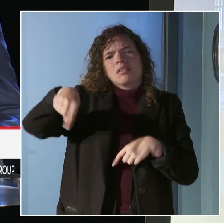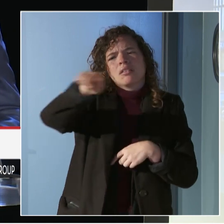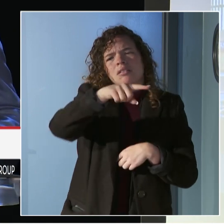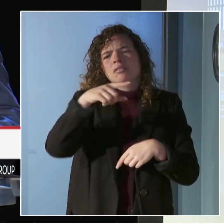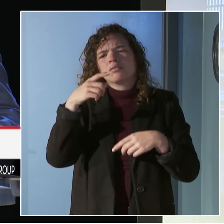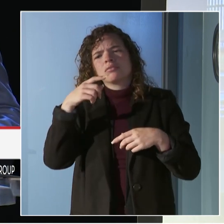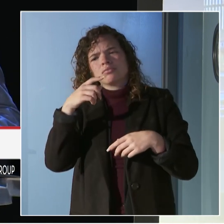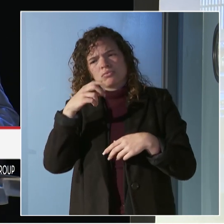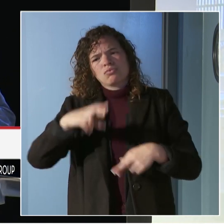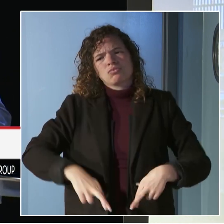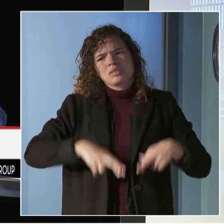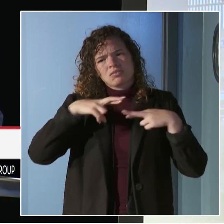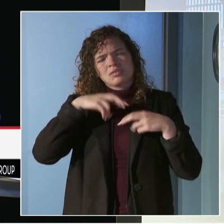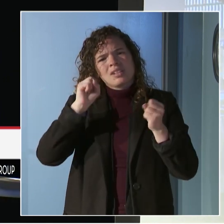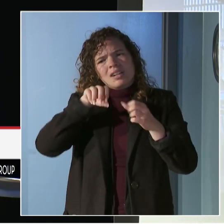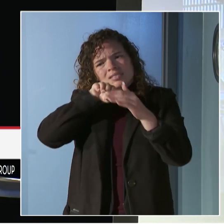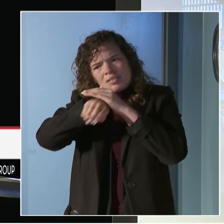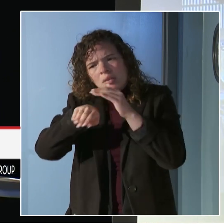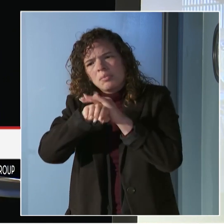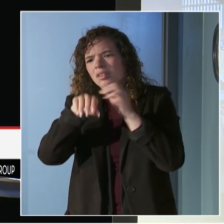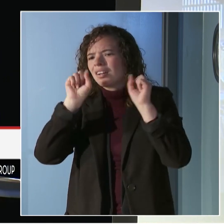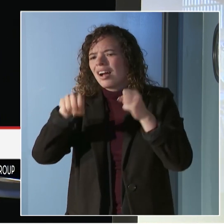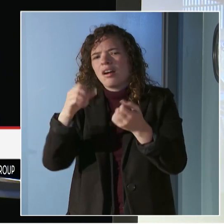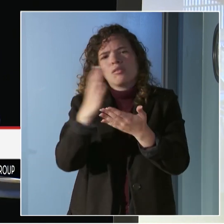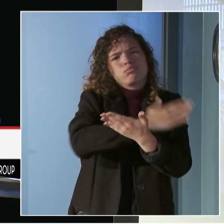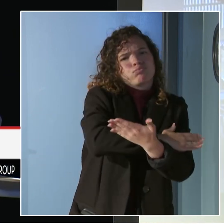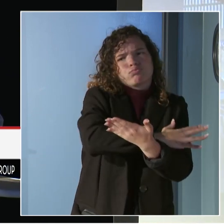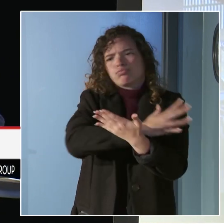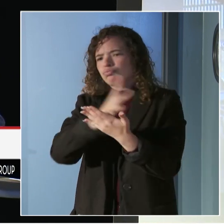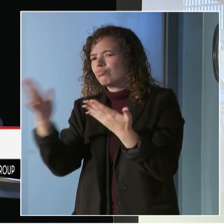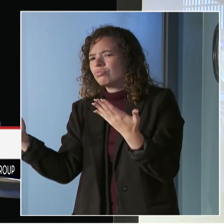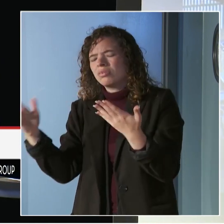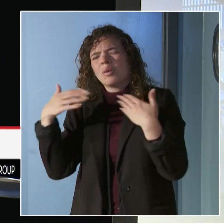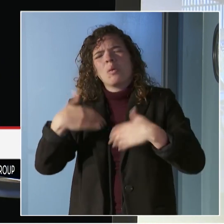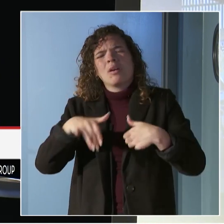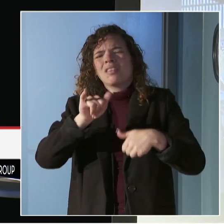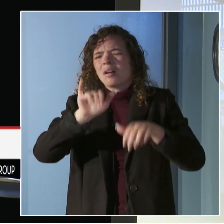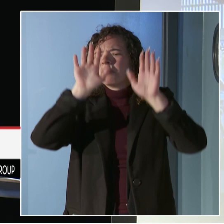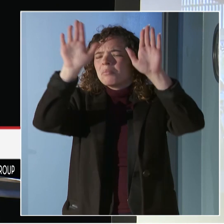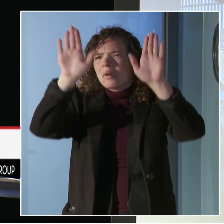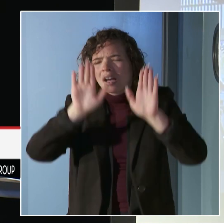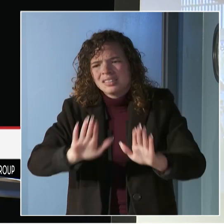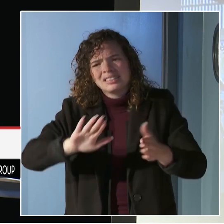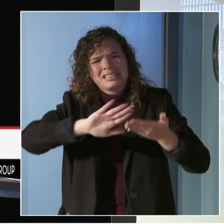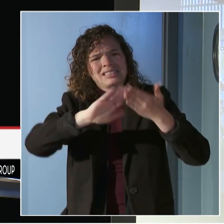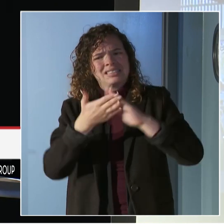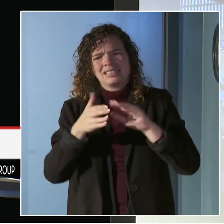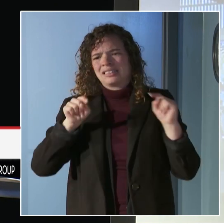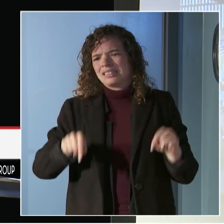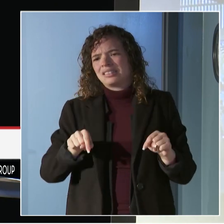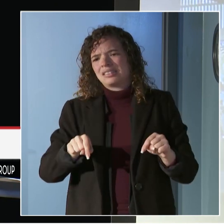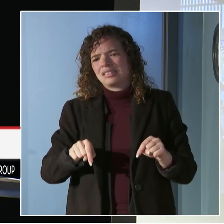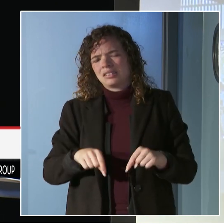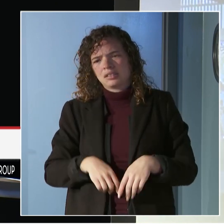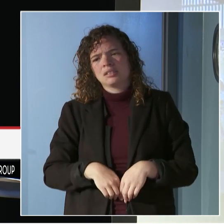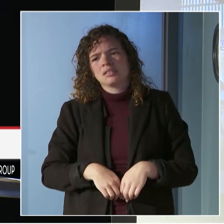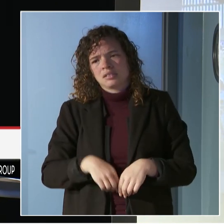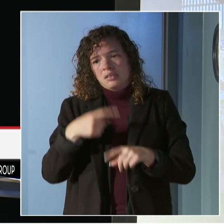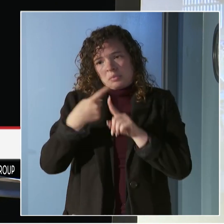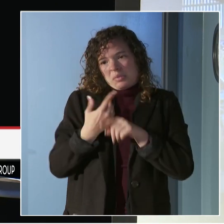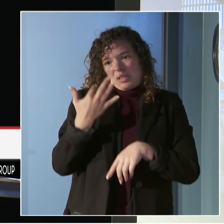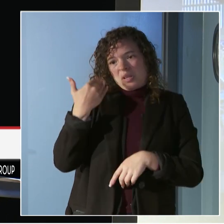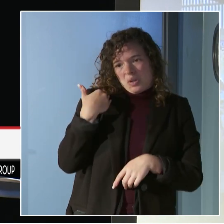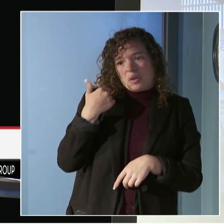available here in our artistically vibrant city. In the 15 months since Mayor Bowser appointed me as chair of the Arts Commission, I've made